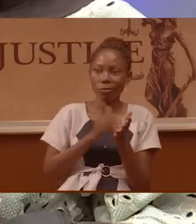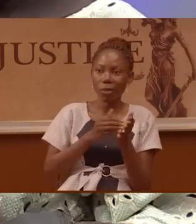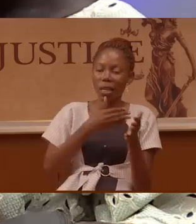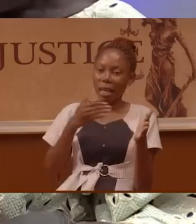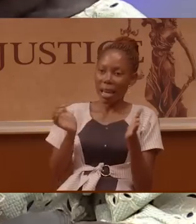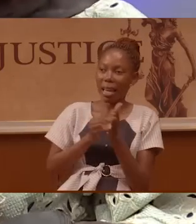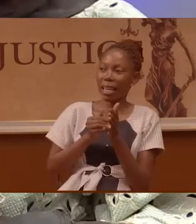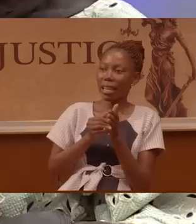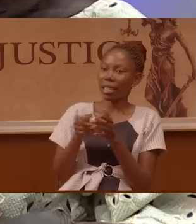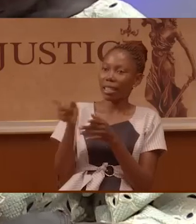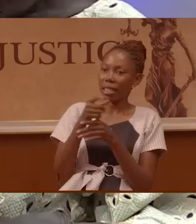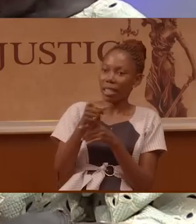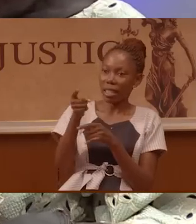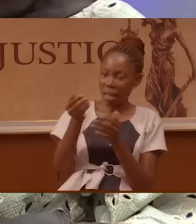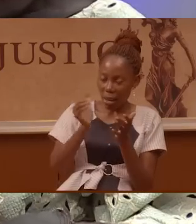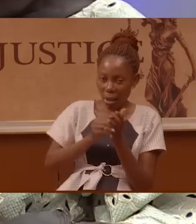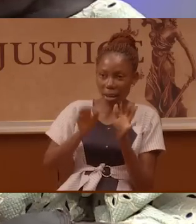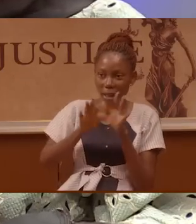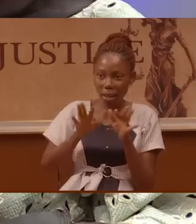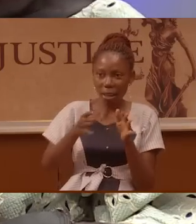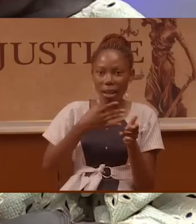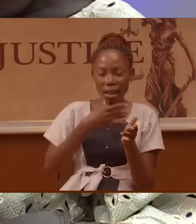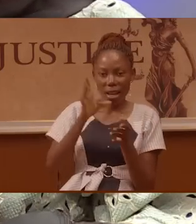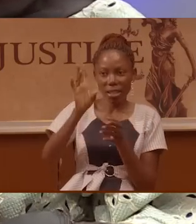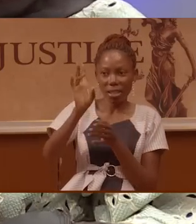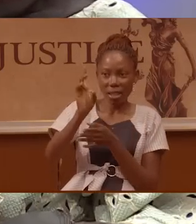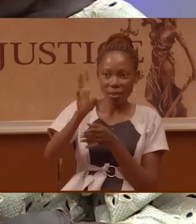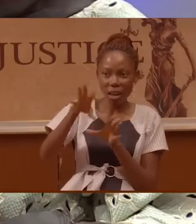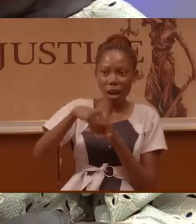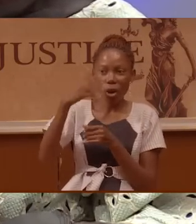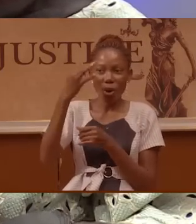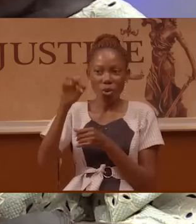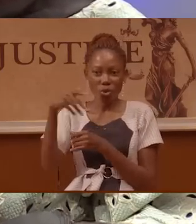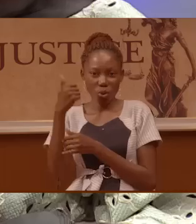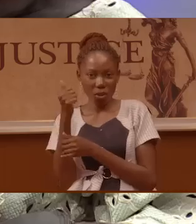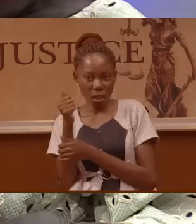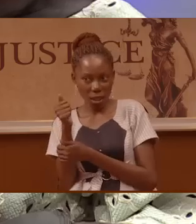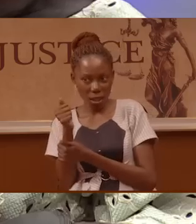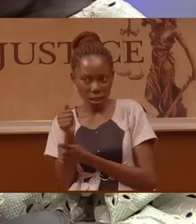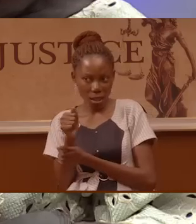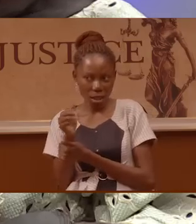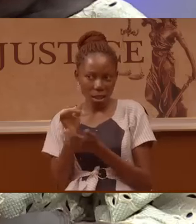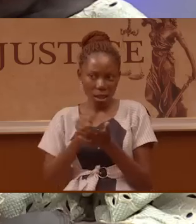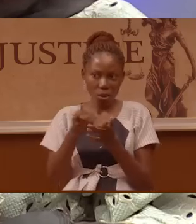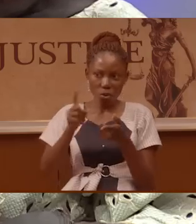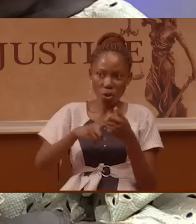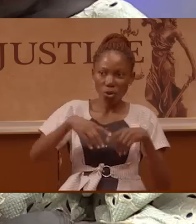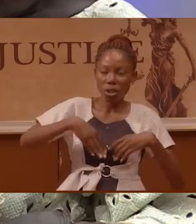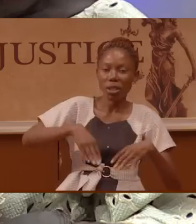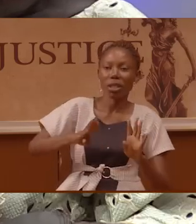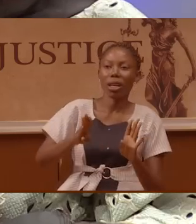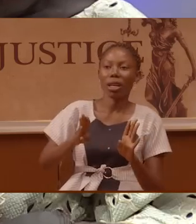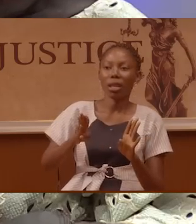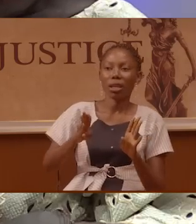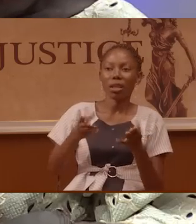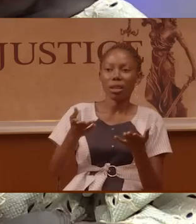And I even called them while we all gathered that the 7 out of 10 said that we had decided to sell this estate so that everybody could